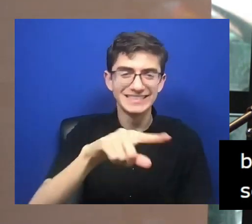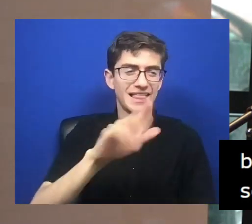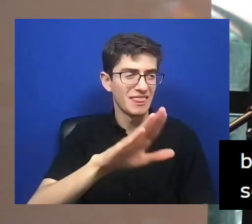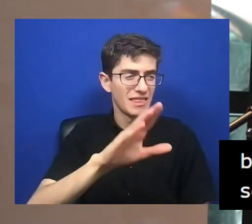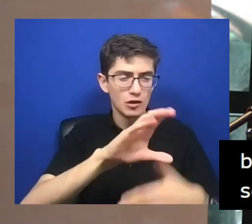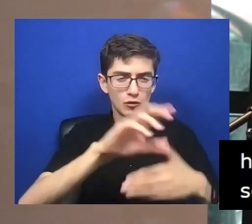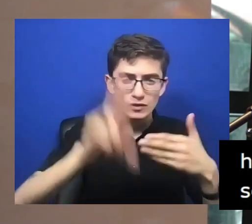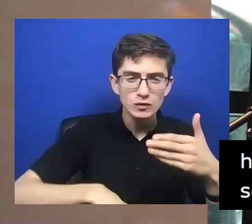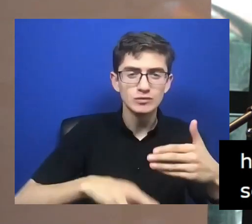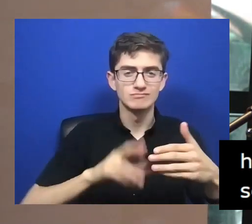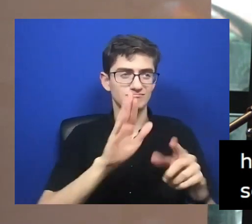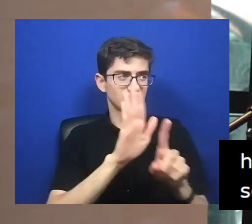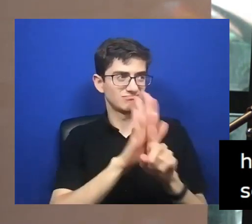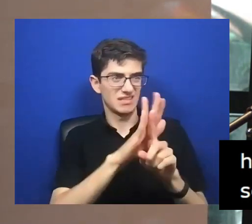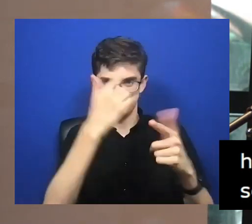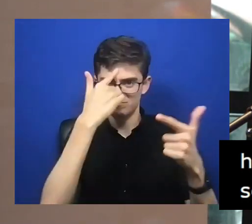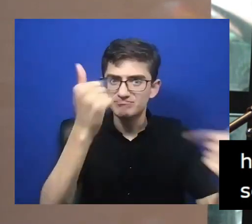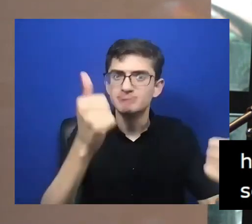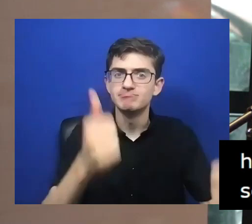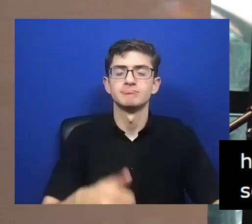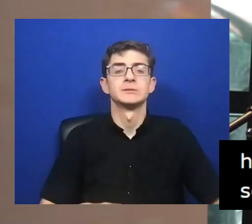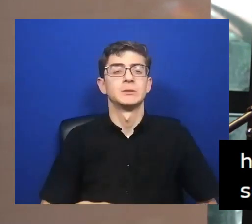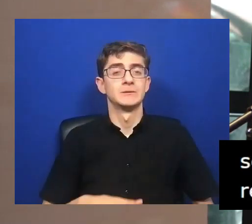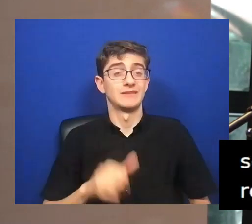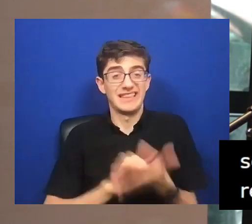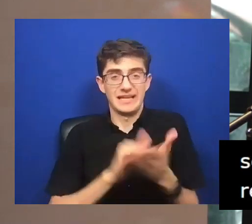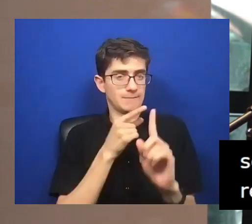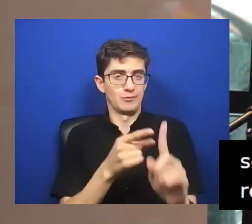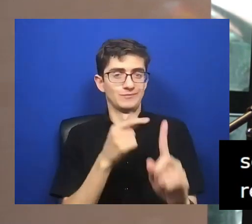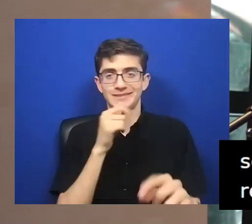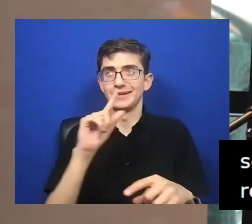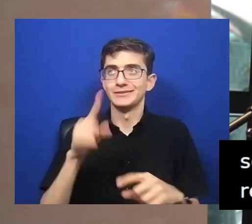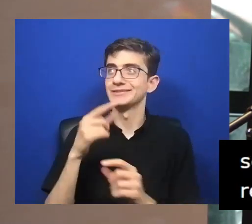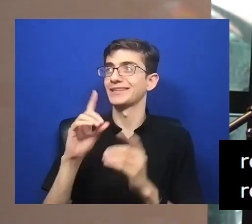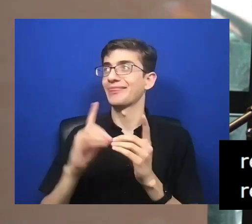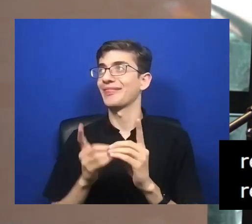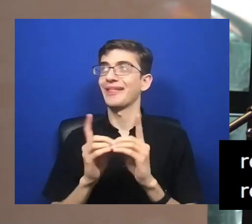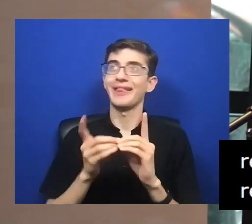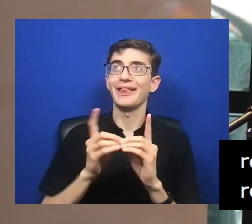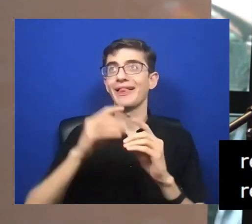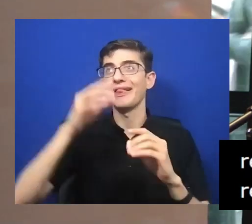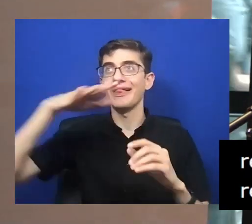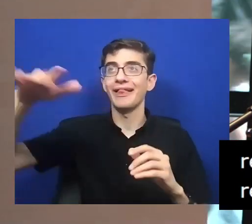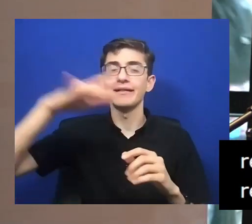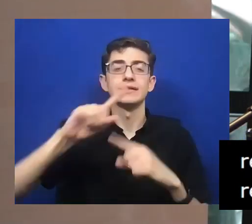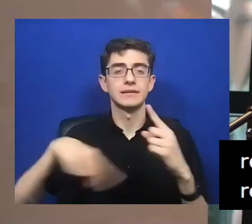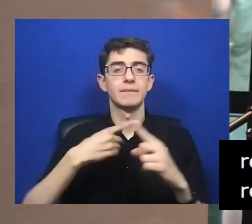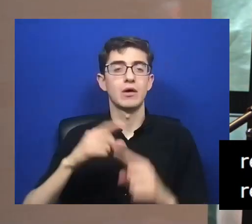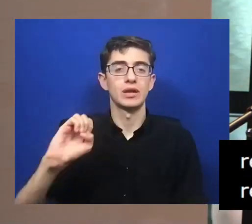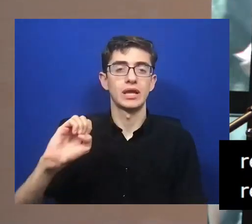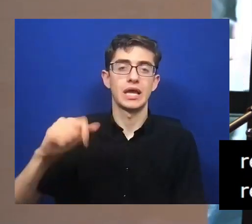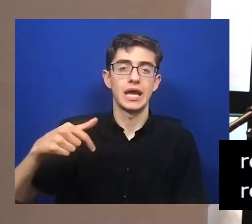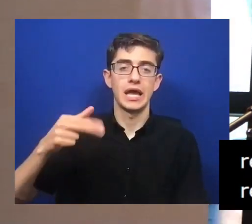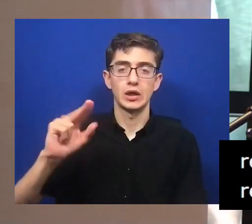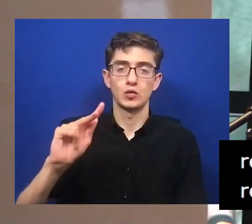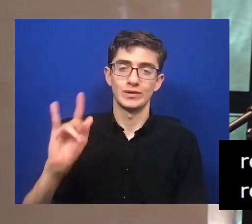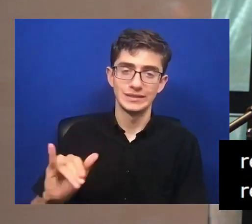that's ultimately what we're talking about. It's not just about digital, it's actually about equity. So with that, I'm going to turn it over to David Giles.